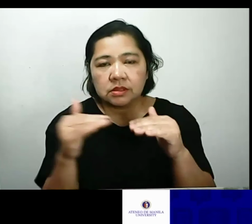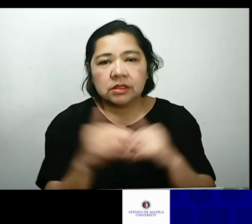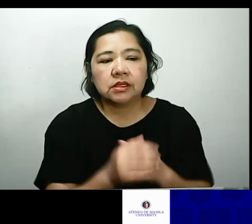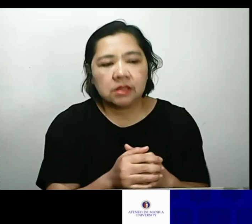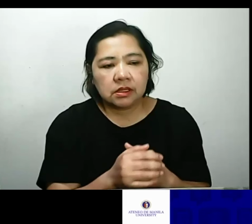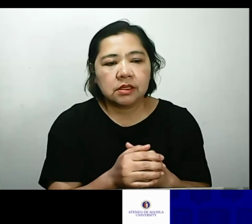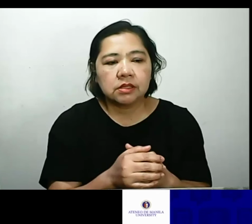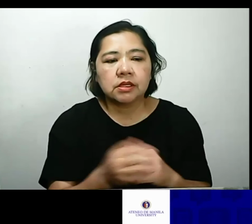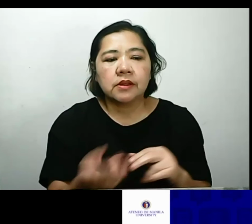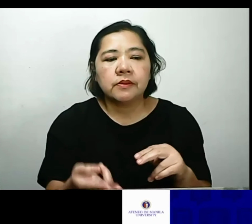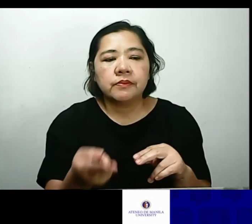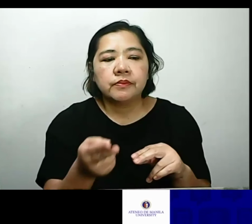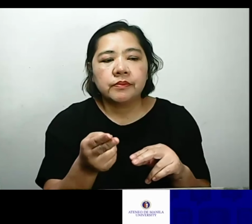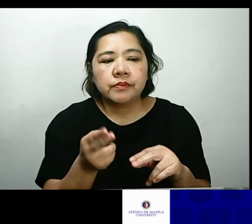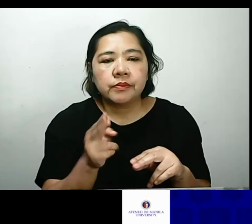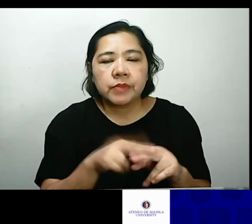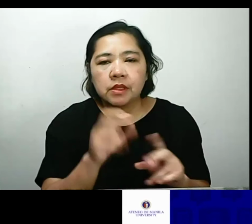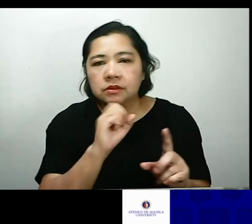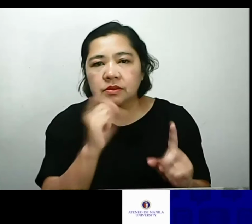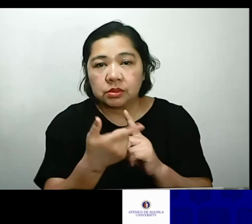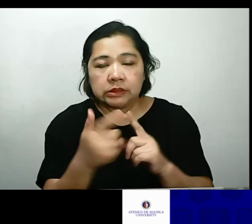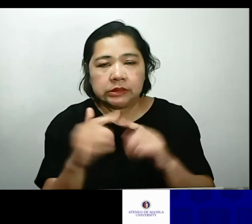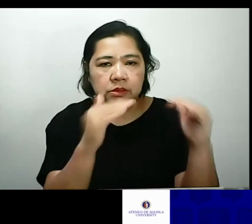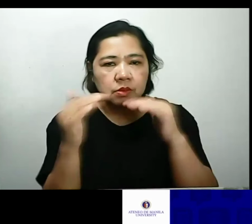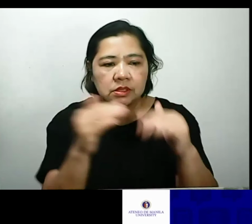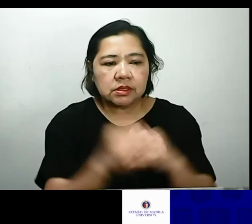social inequalities and the marginalization. Well,